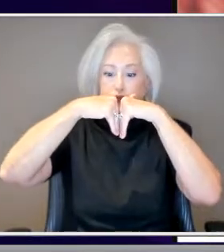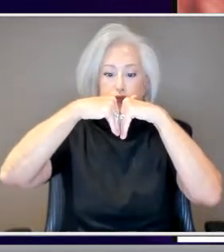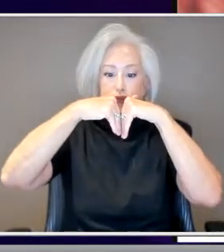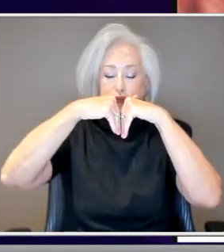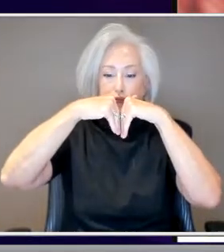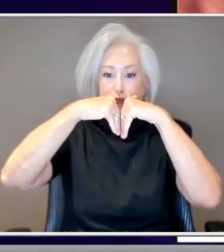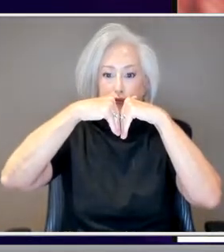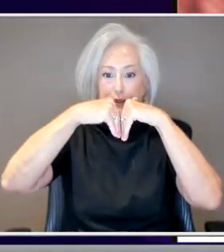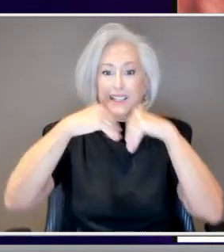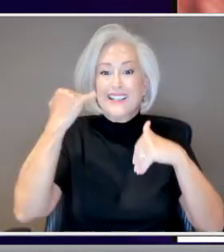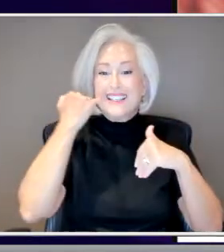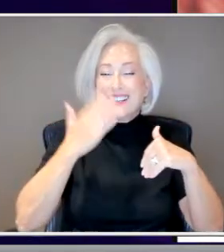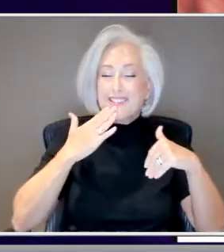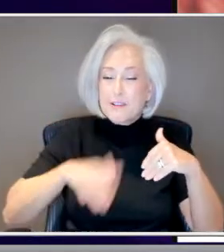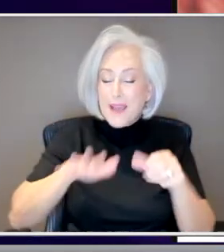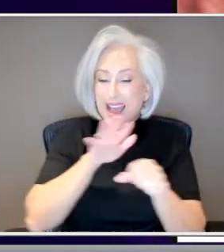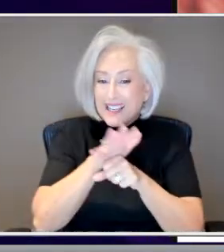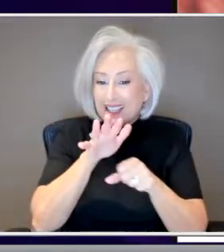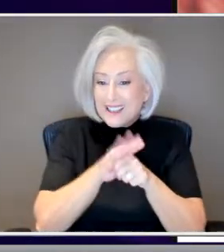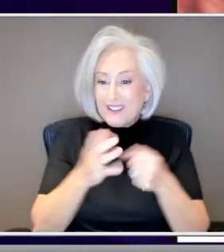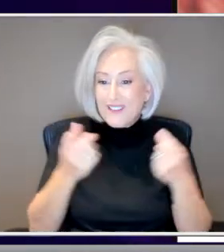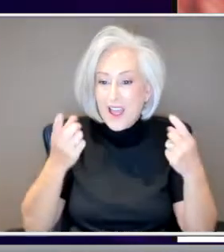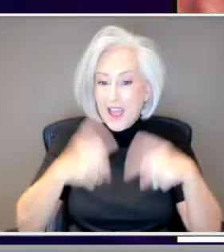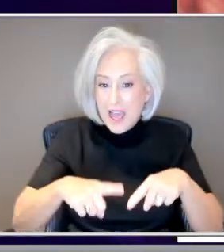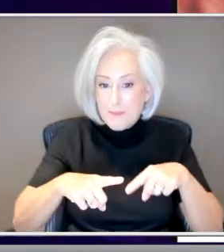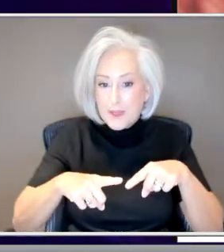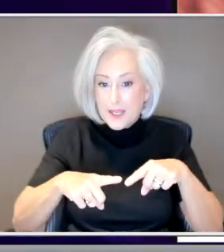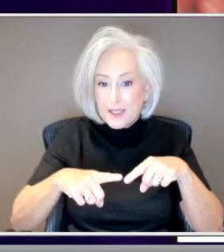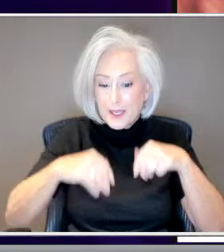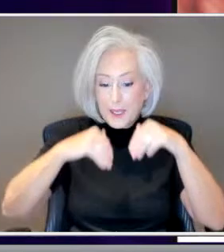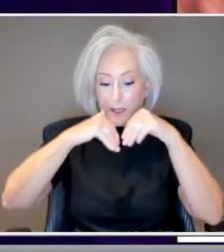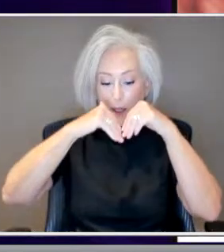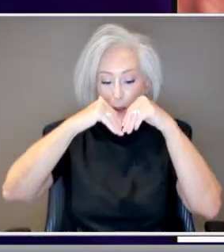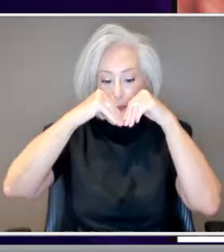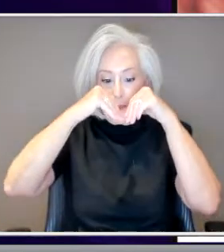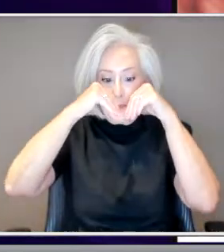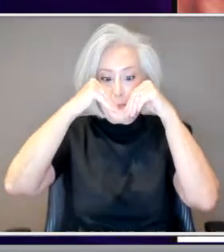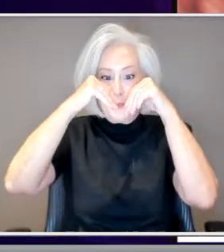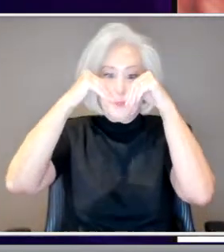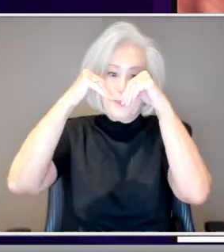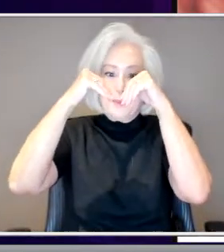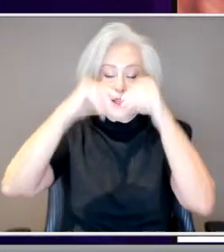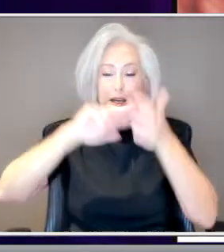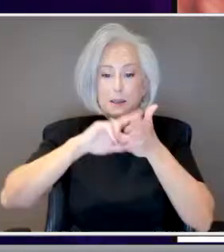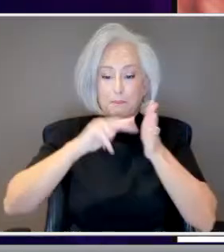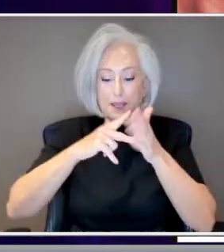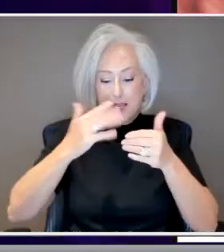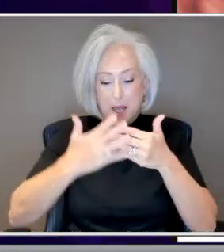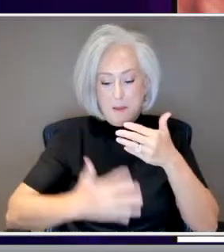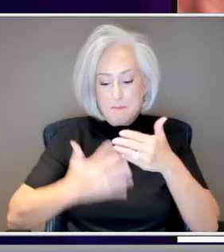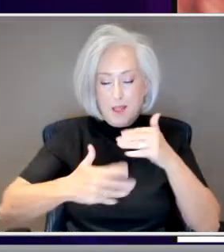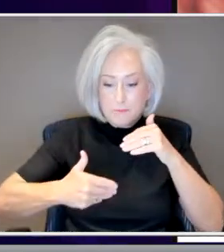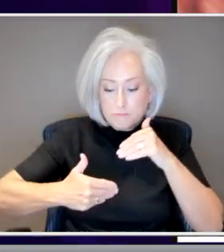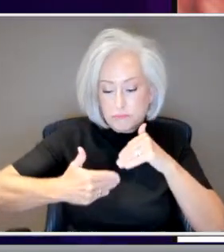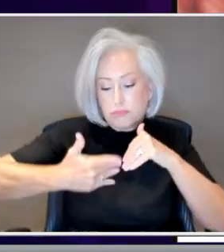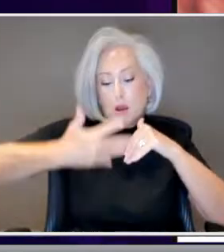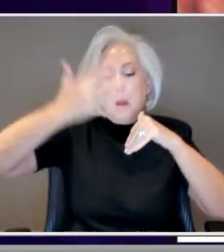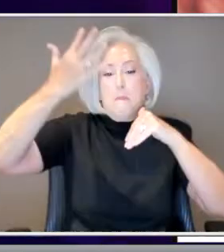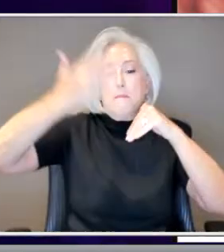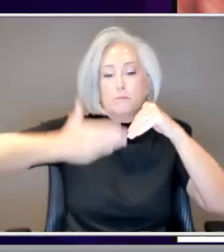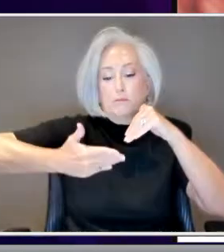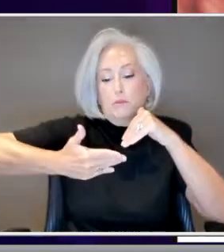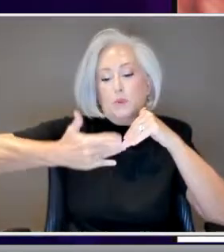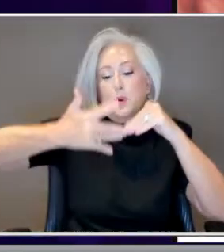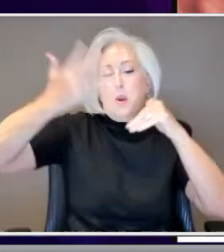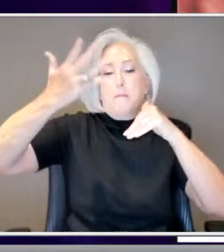bad enough, you'll actually see some of them come up high enough that blood starts leaking backwards and going up in the wrong direction. And so Addison